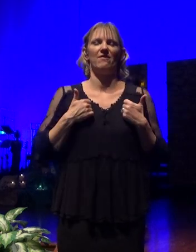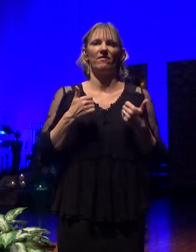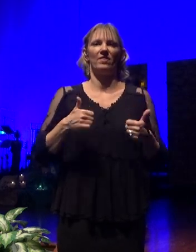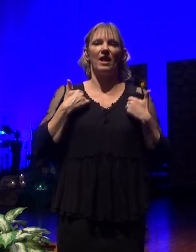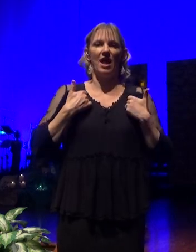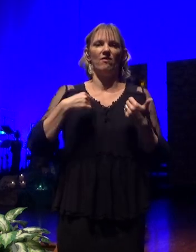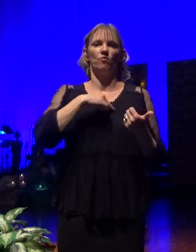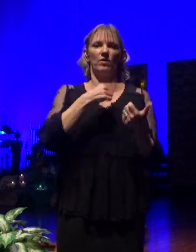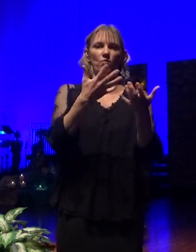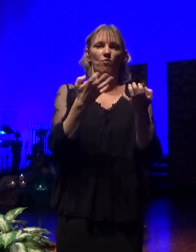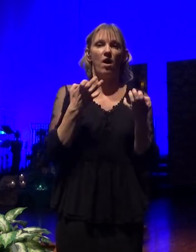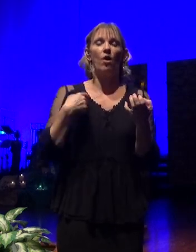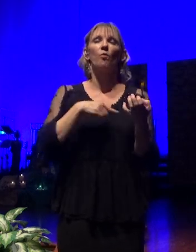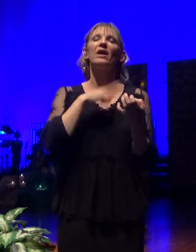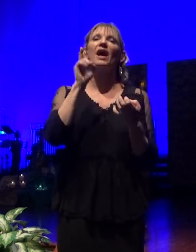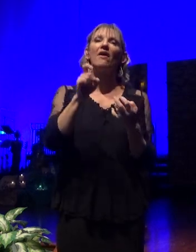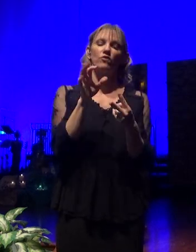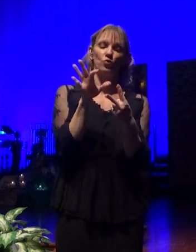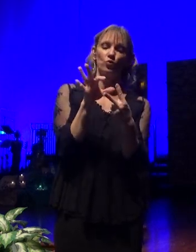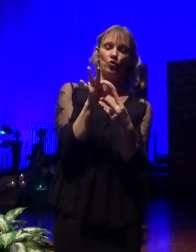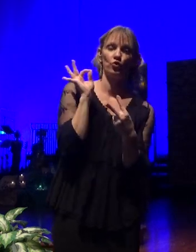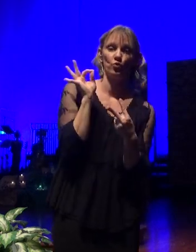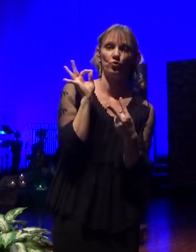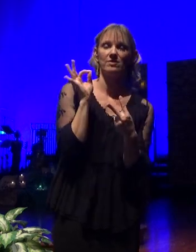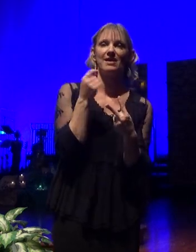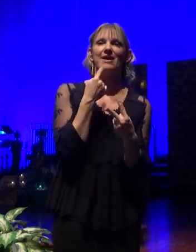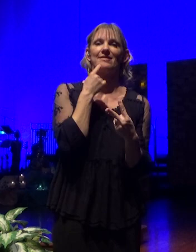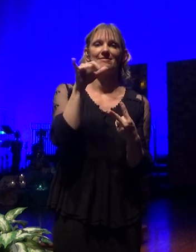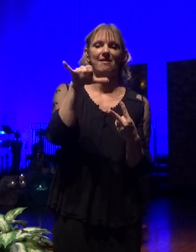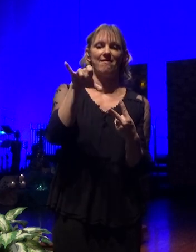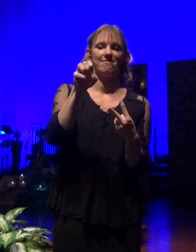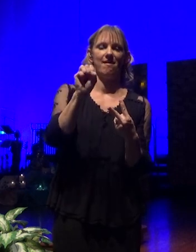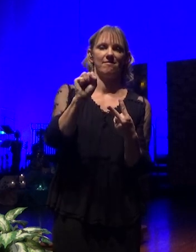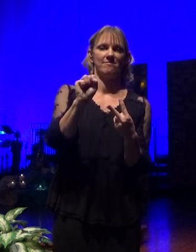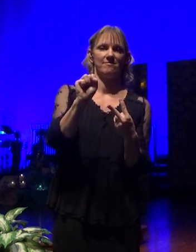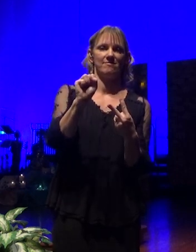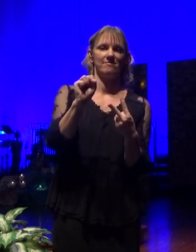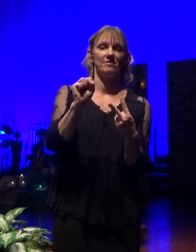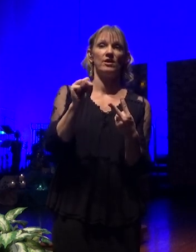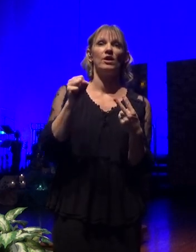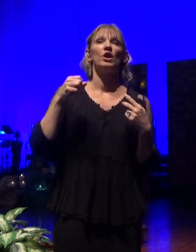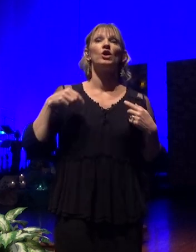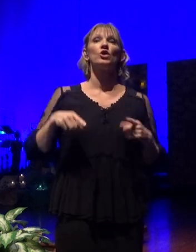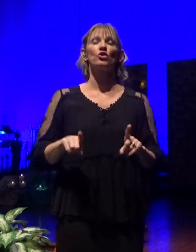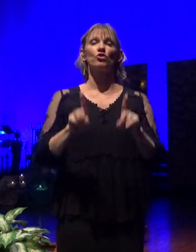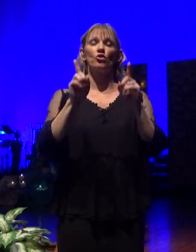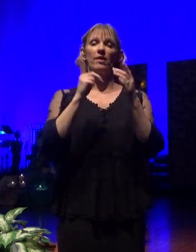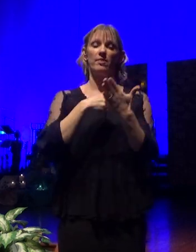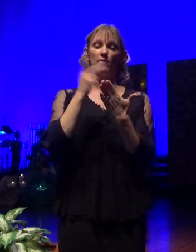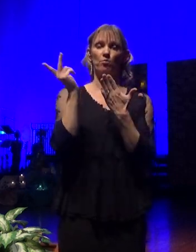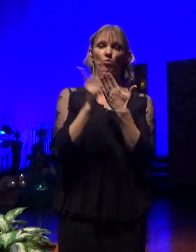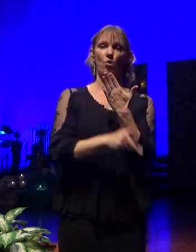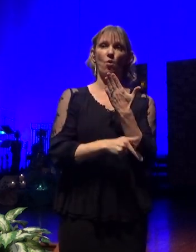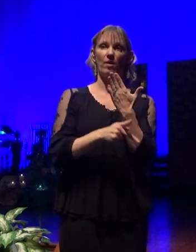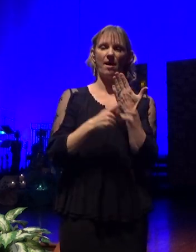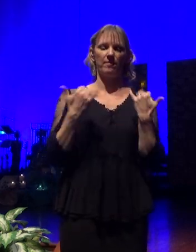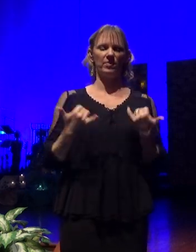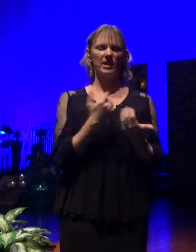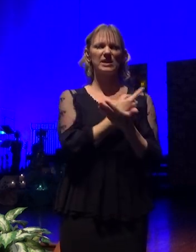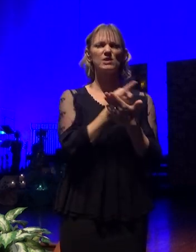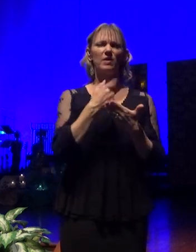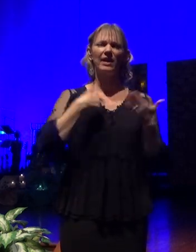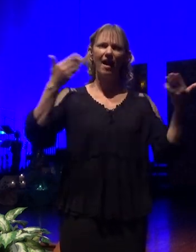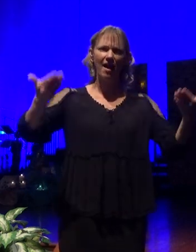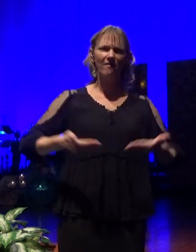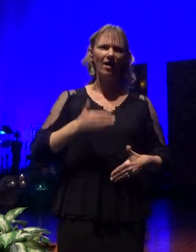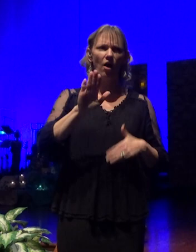have to get about choosing it and saying yes to it. During this program, this week, I invite you, all of us,